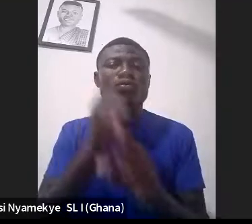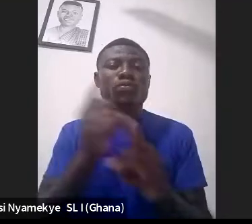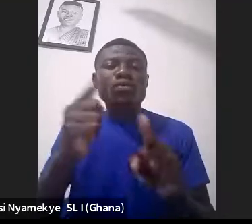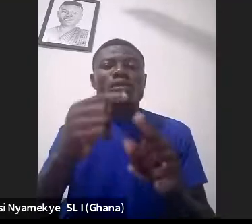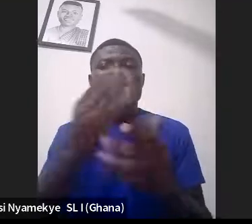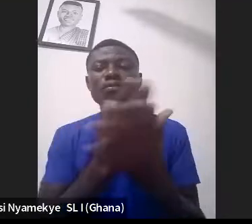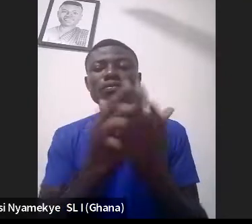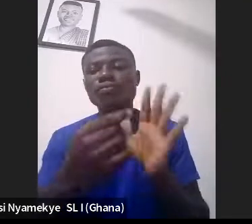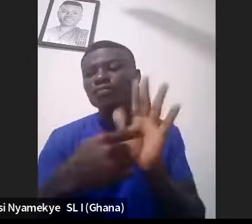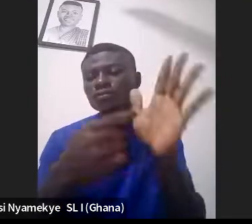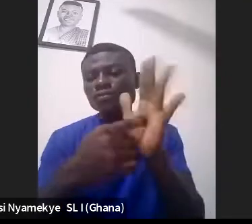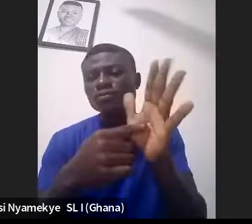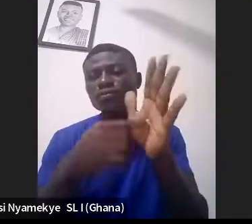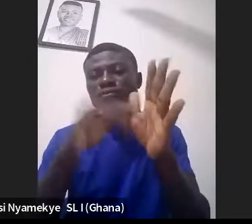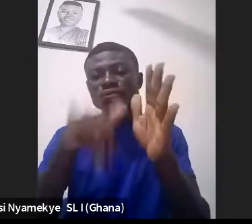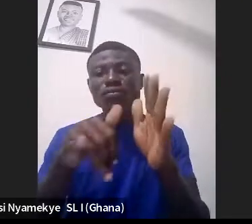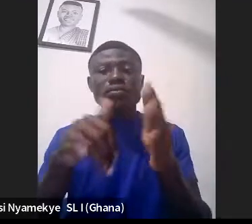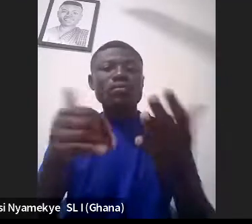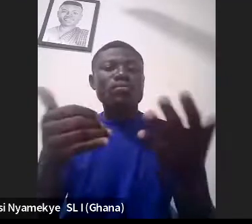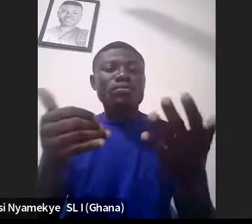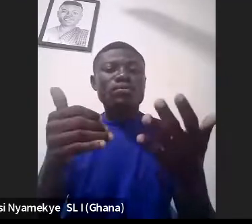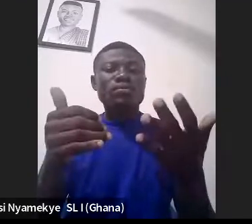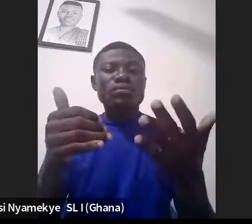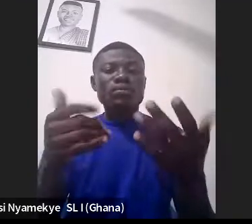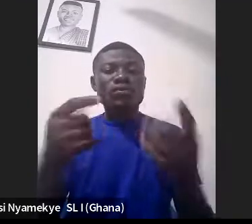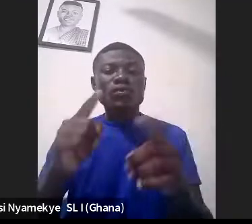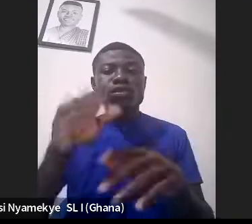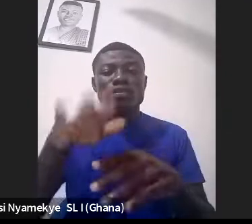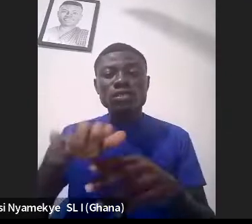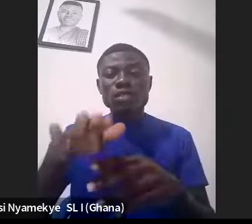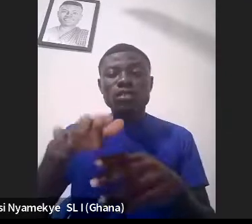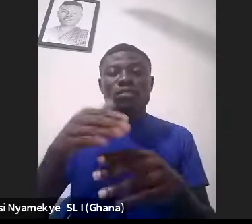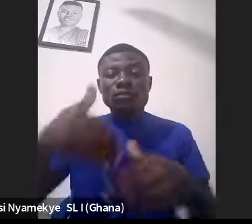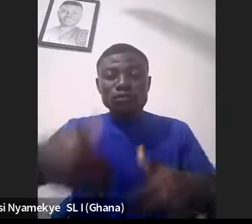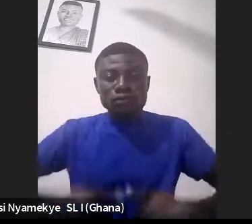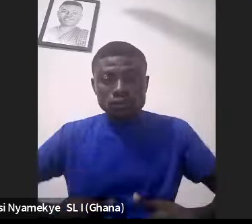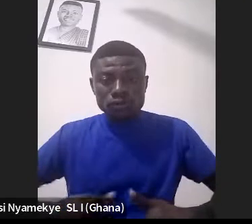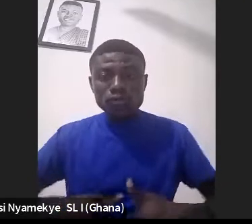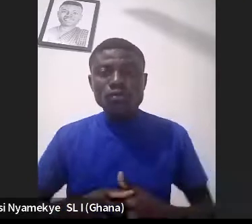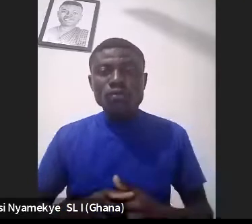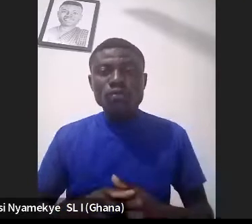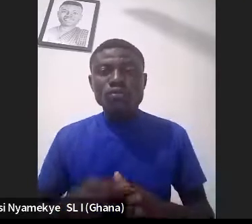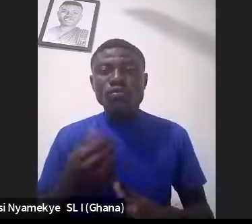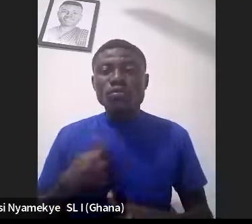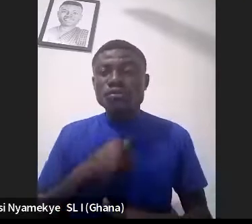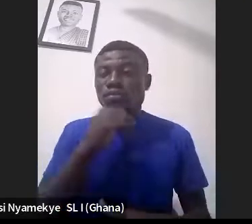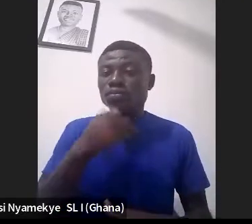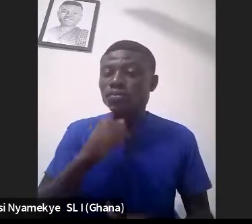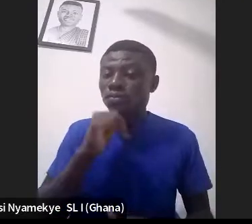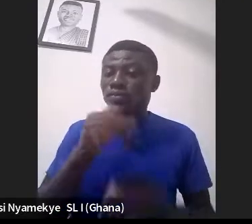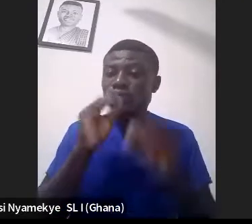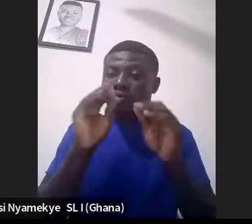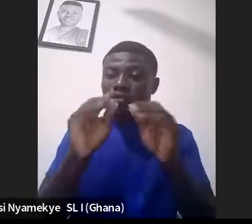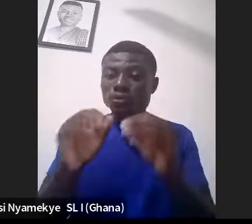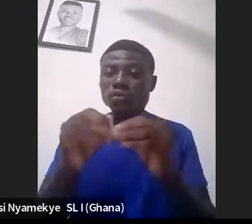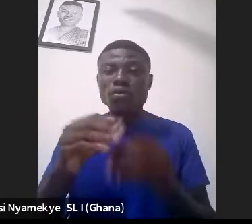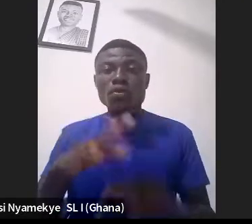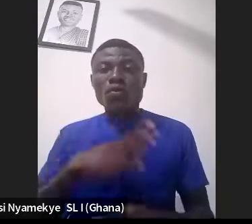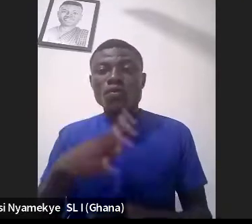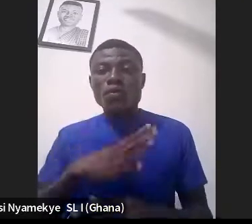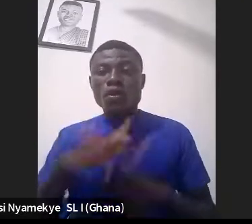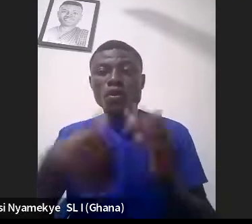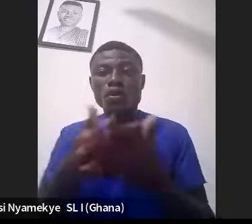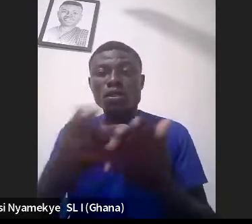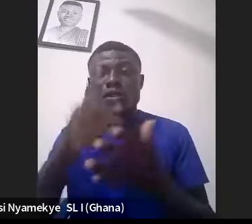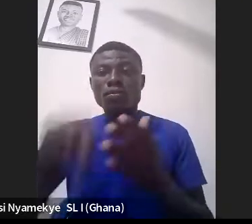even, when your child is younger, even though they haven't been taught formally to read,